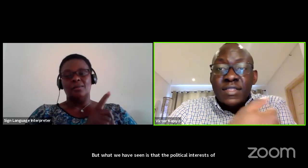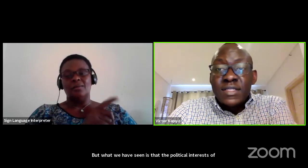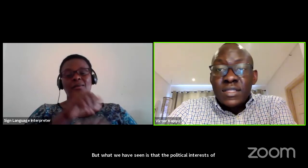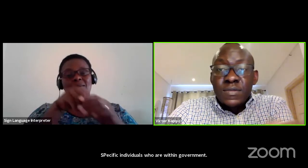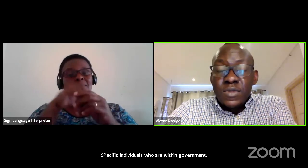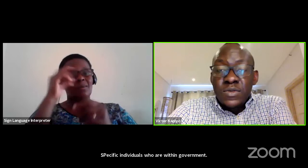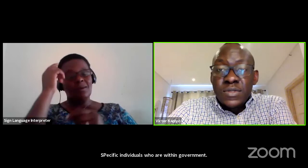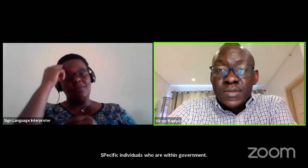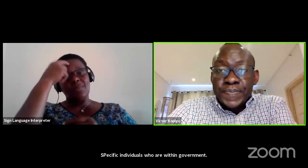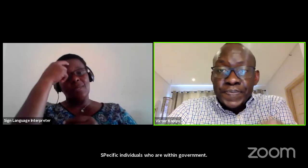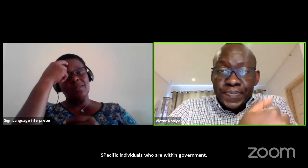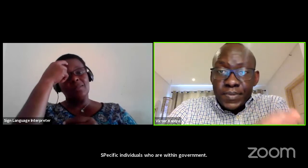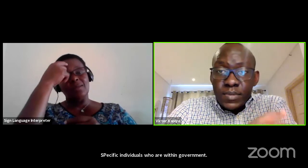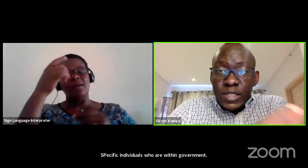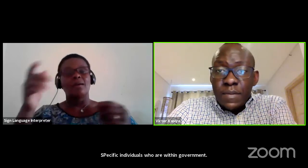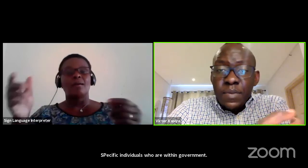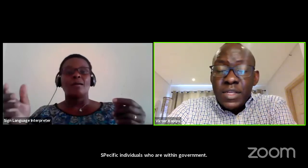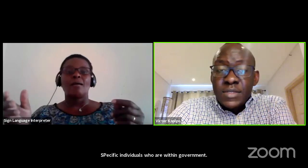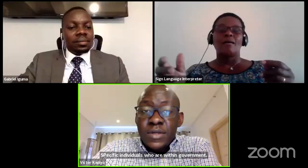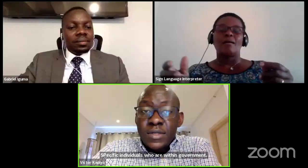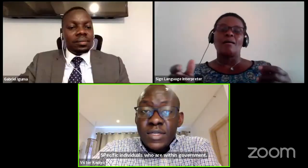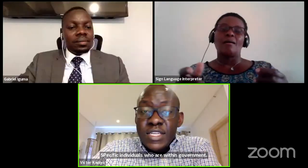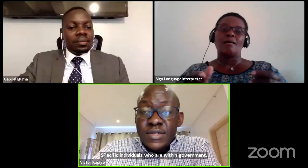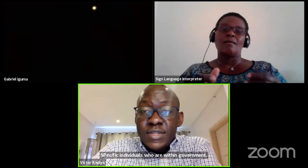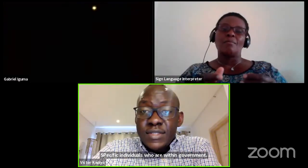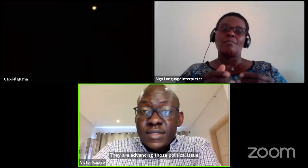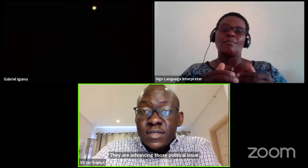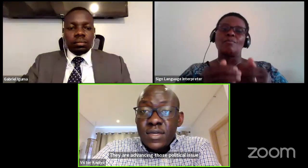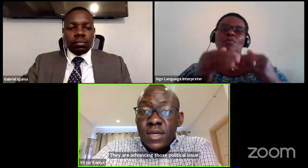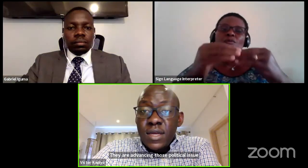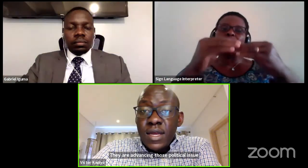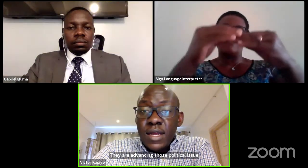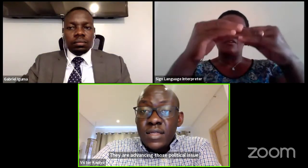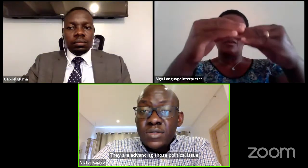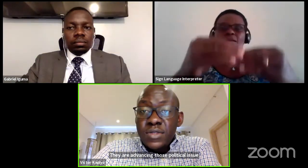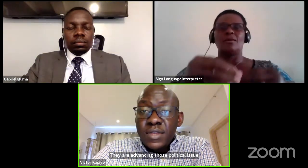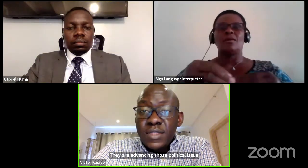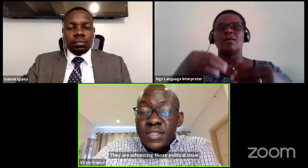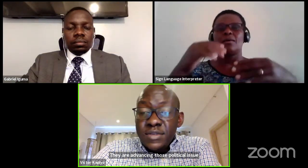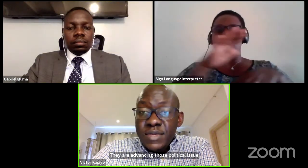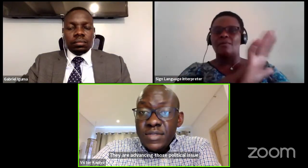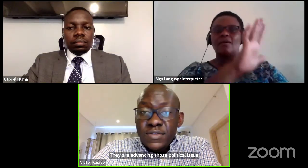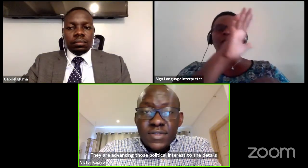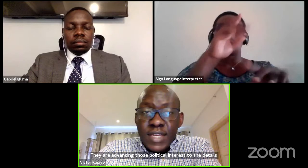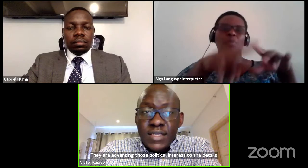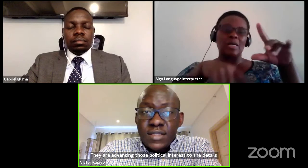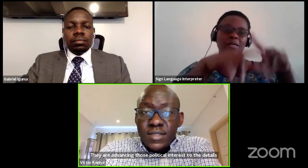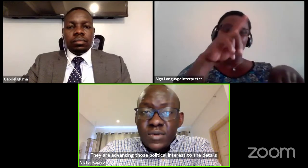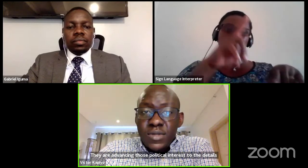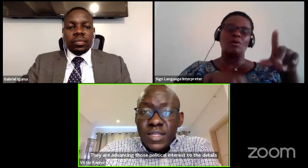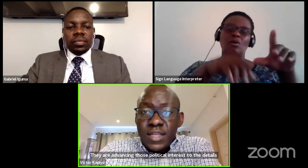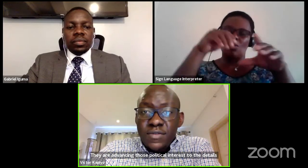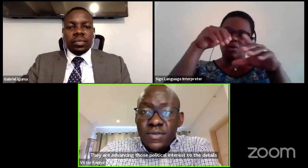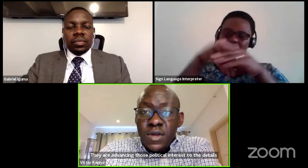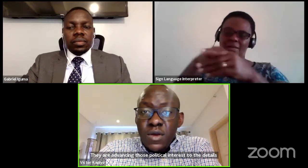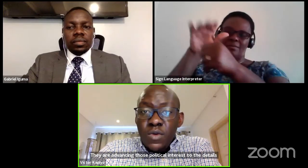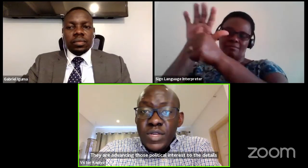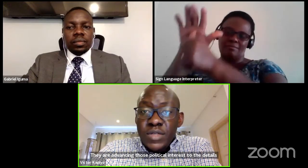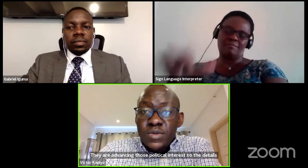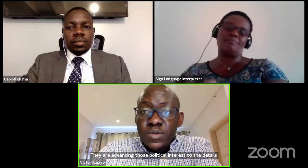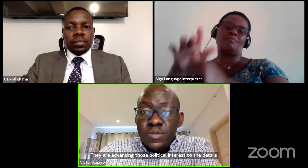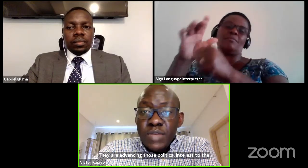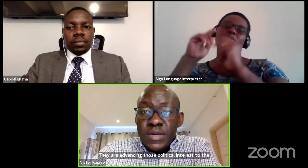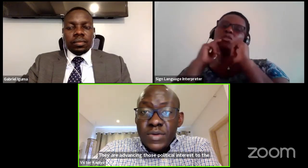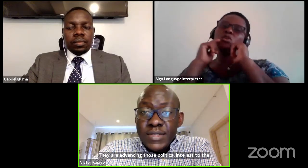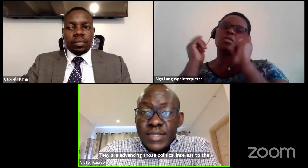are advancing those political interests to the detriment of society as a whole. And therefore, we